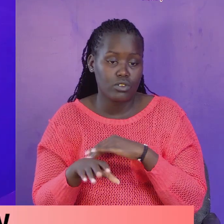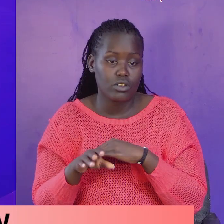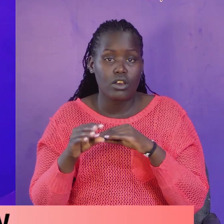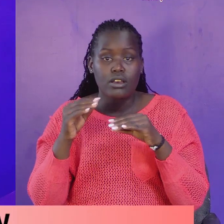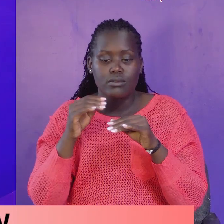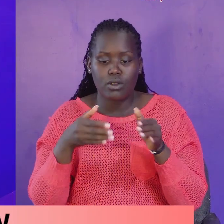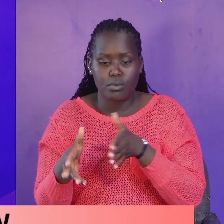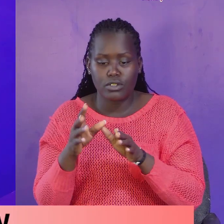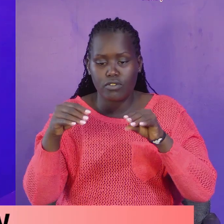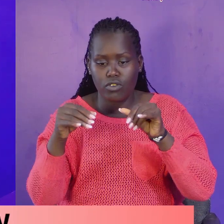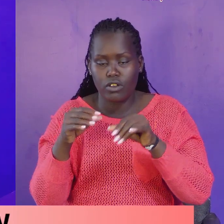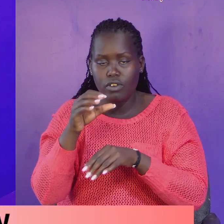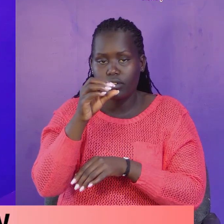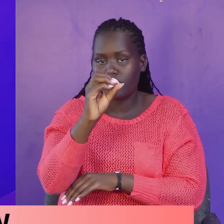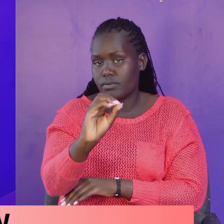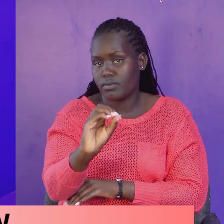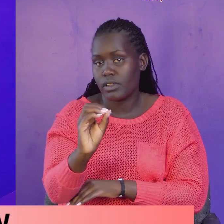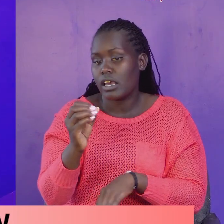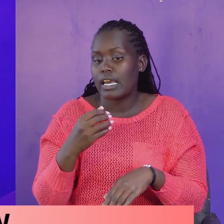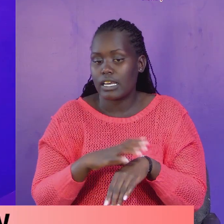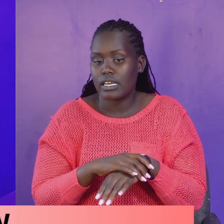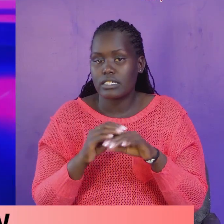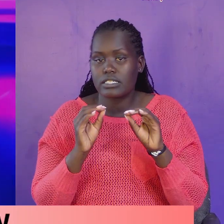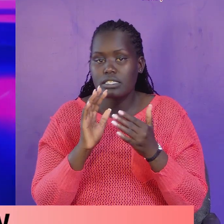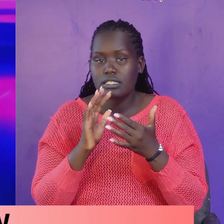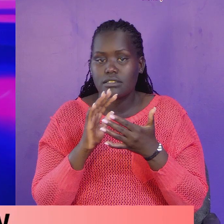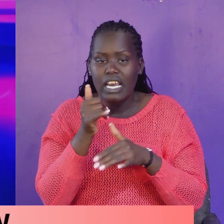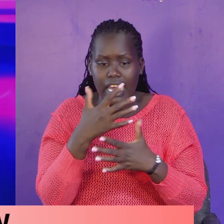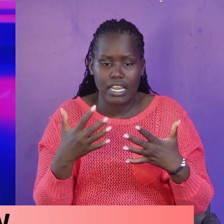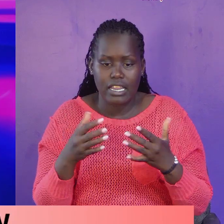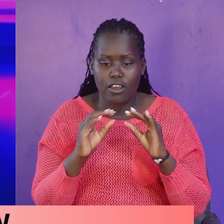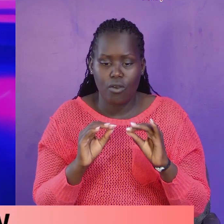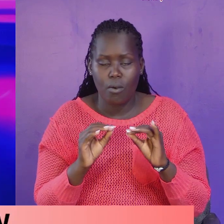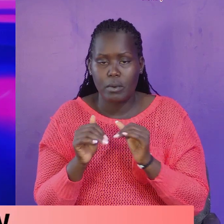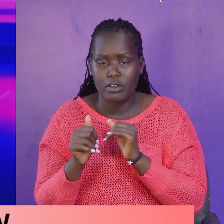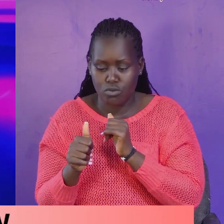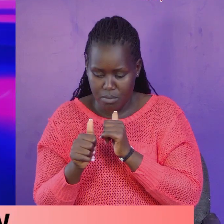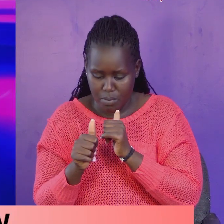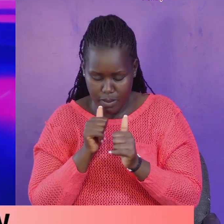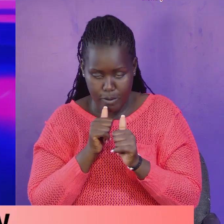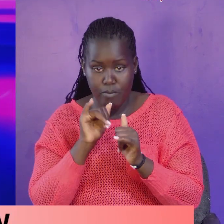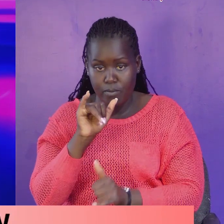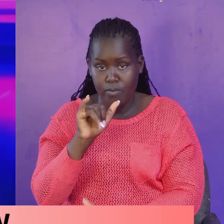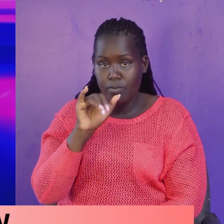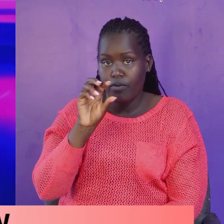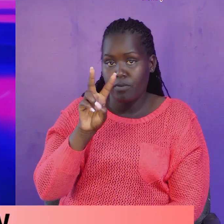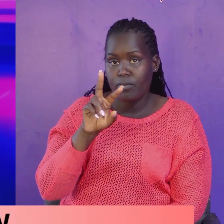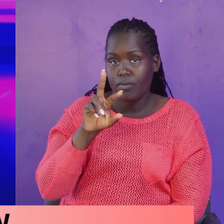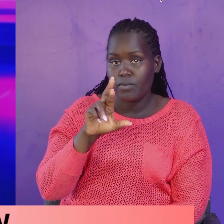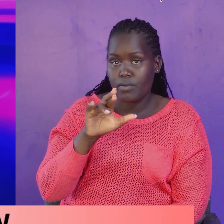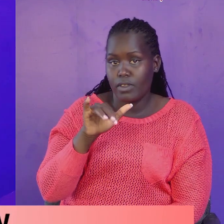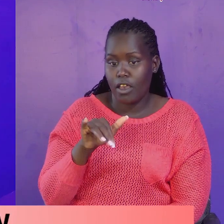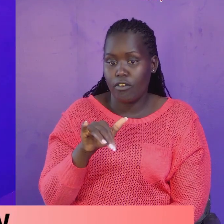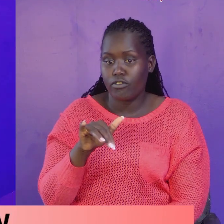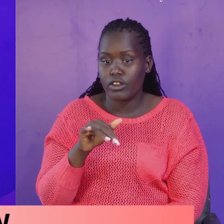have to get anything. Bora tu tume deny Ivory Coast kuingia. What I can tell you, take your rent